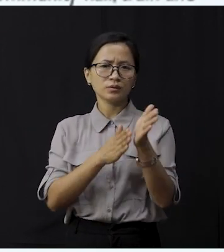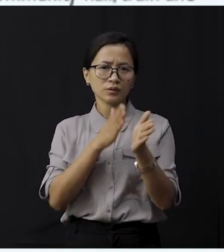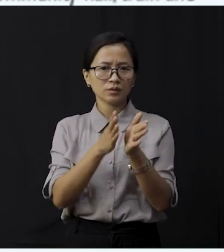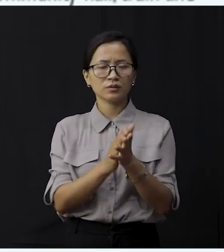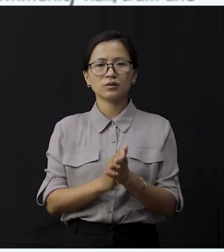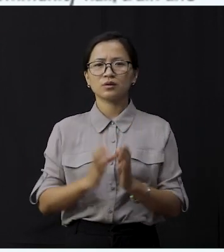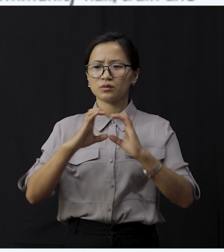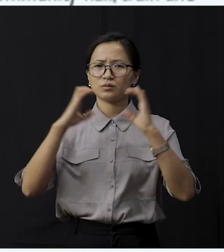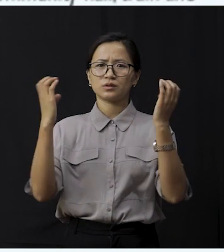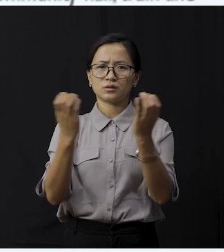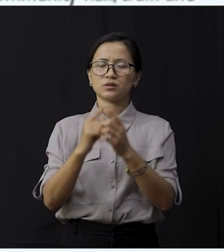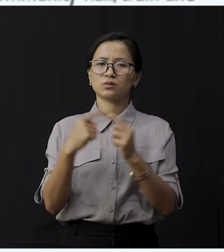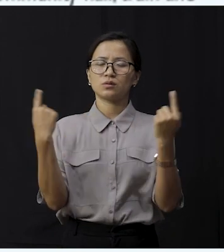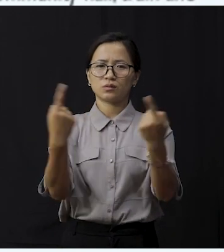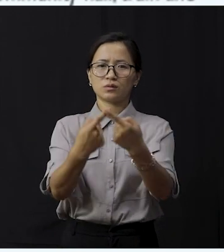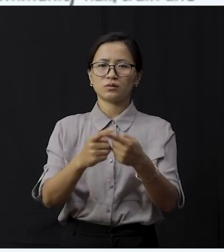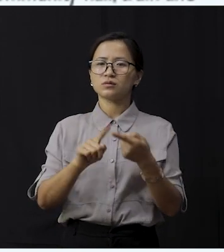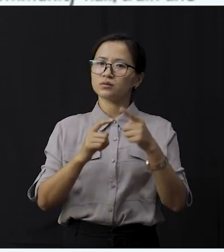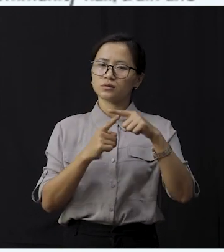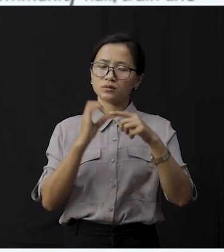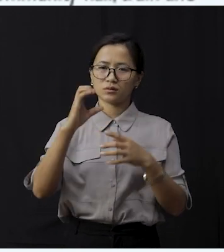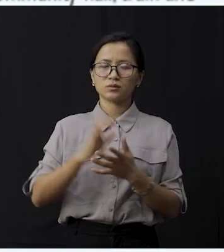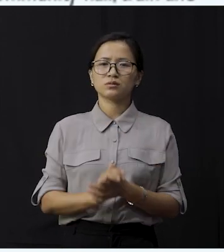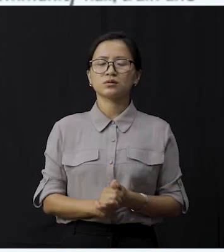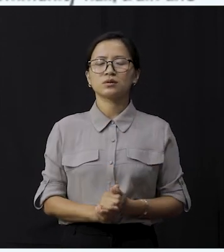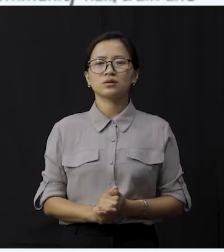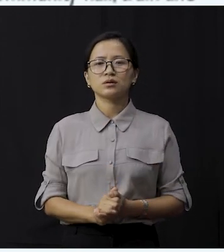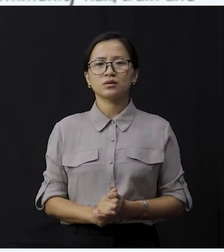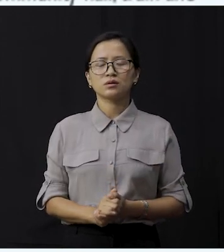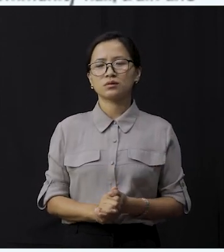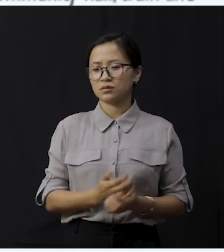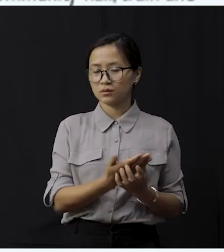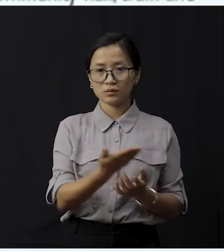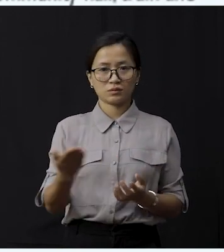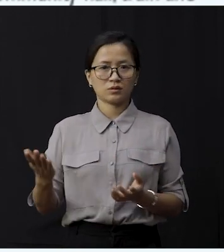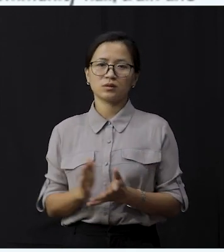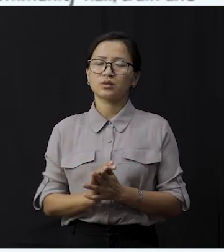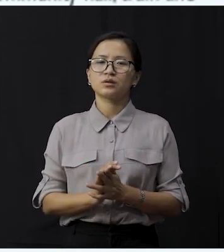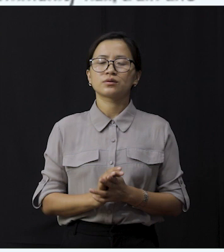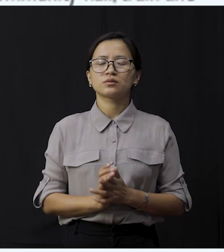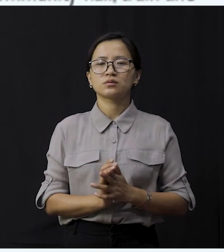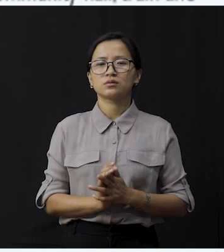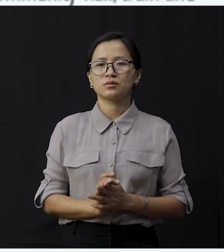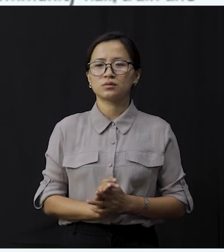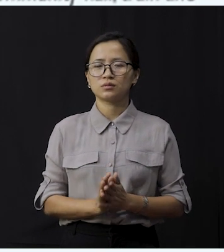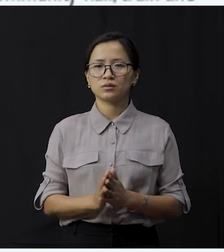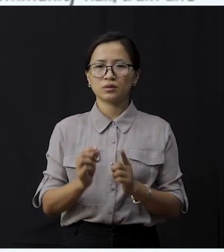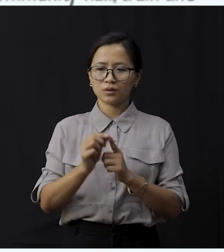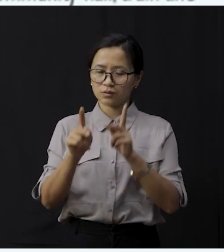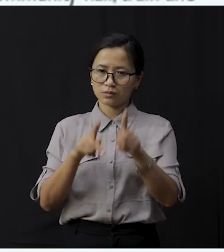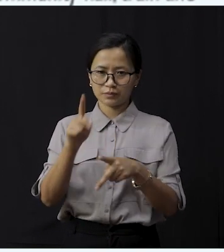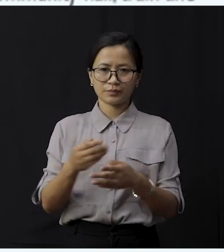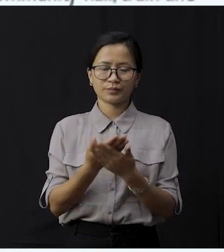train, community halls, etc. Okay, the parks also. So these are categorized into a public